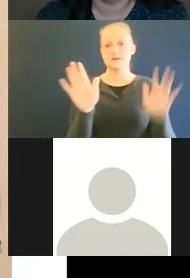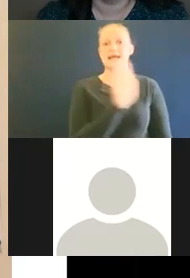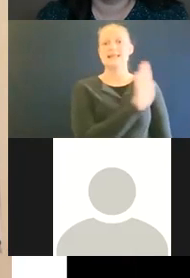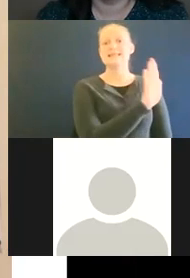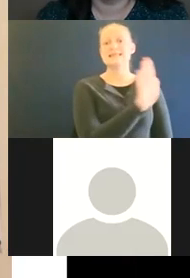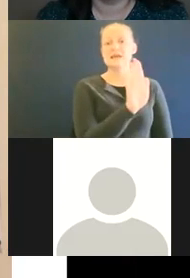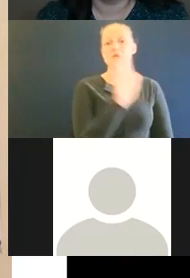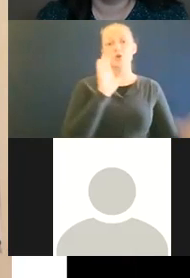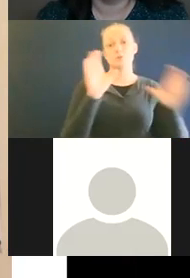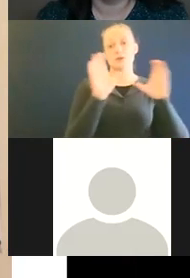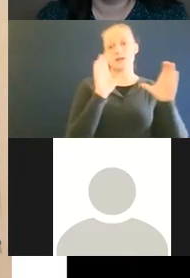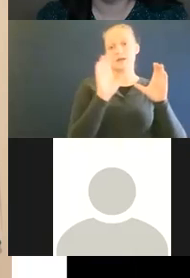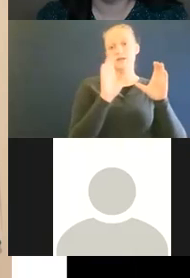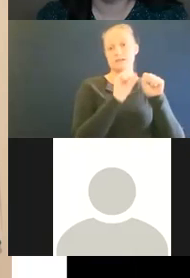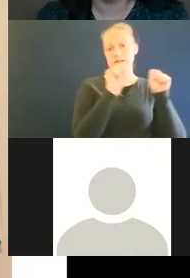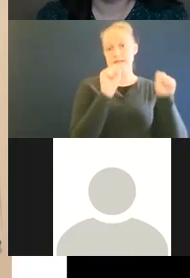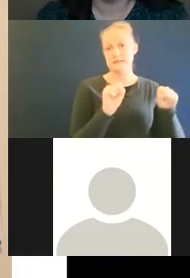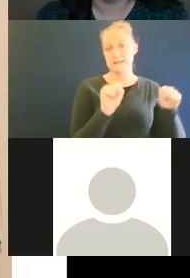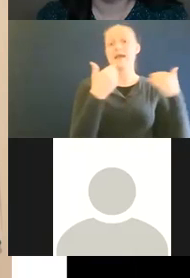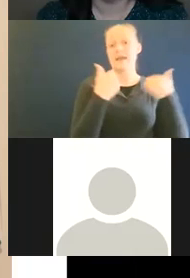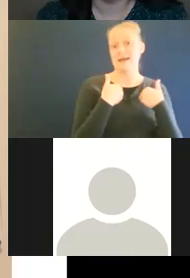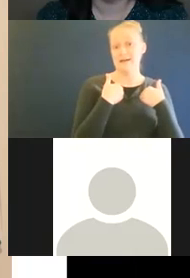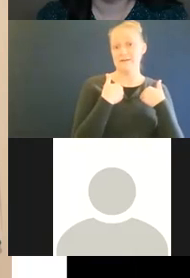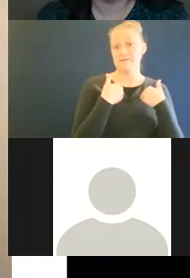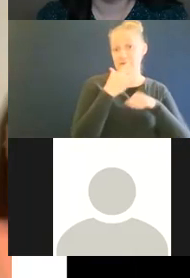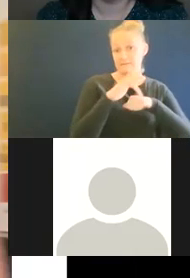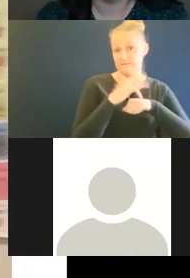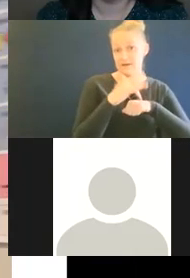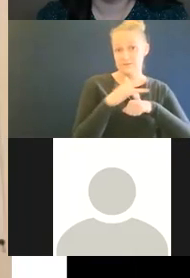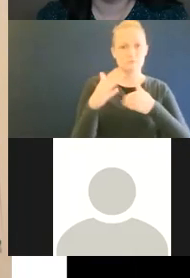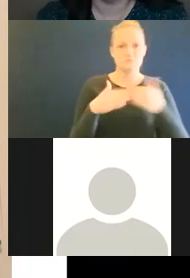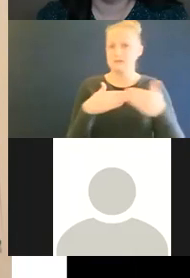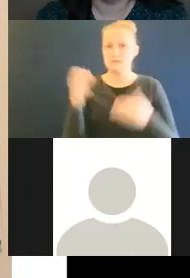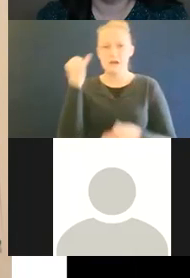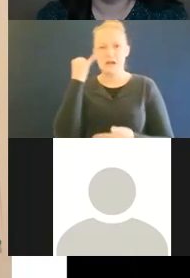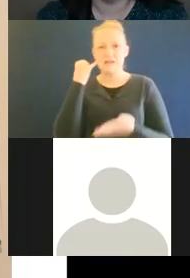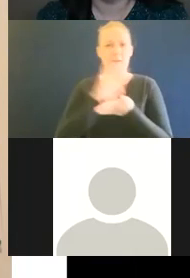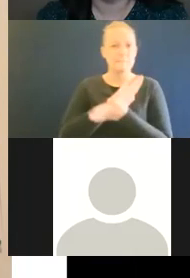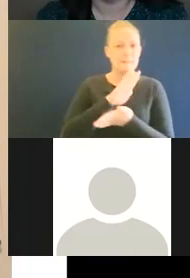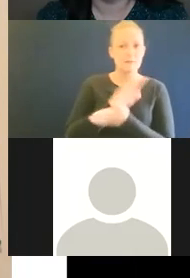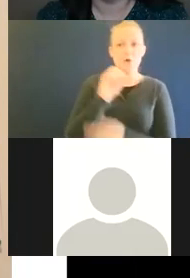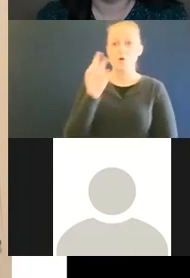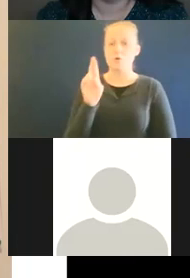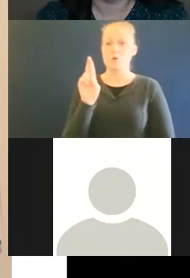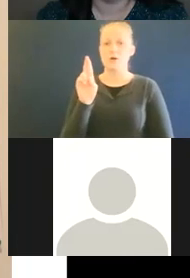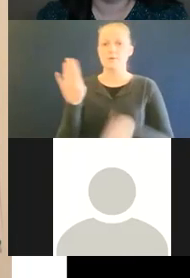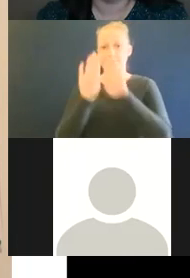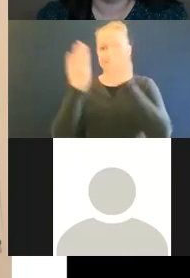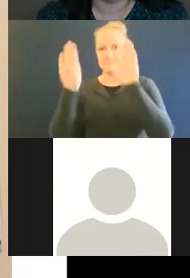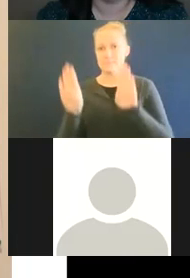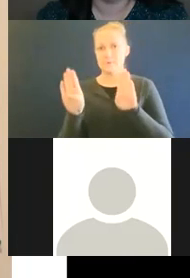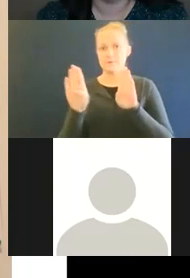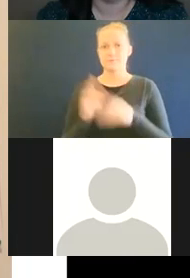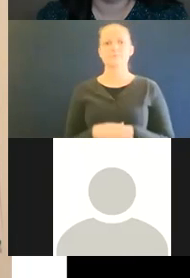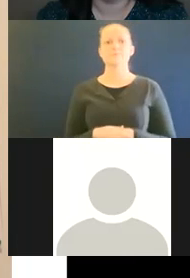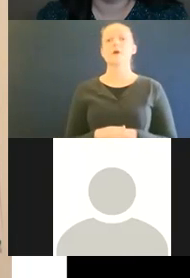is available, whether it be the digital copy or paper-based. Let's check out some examples of how you can provide